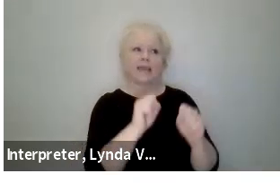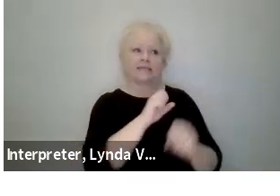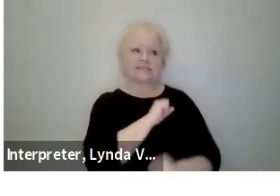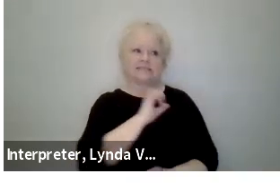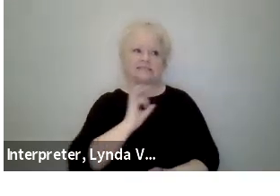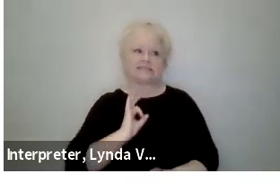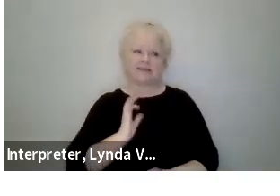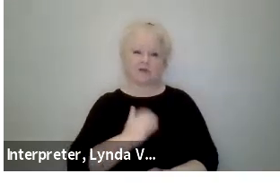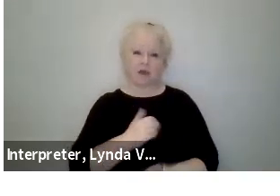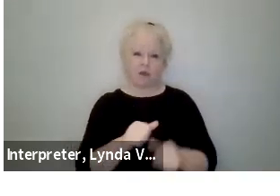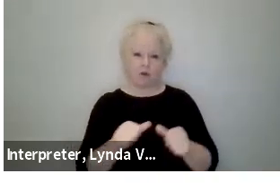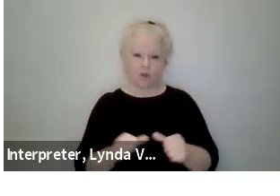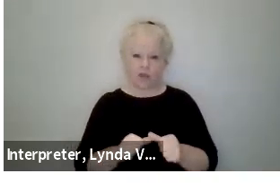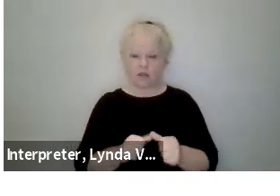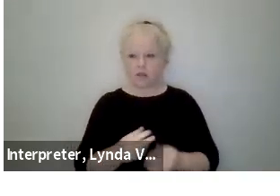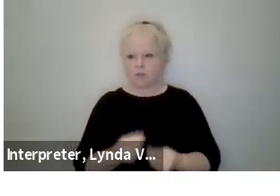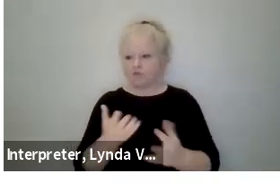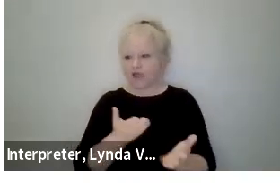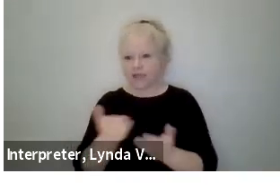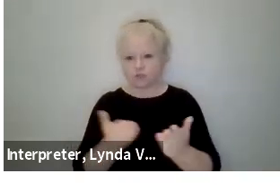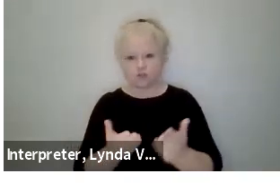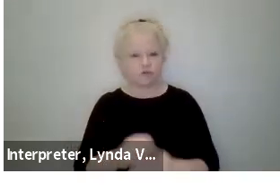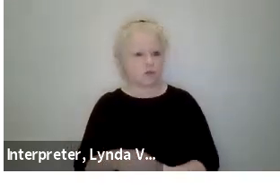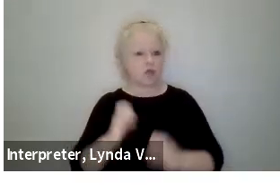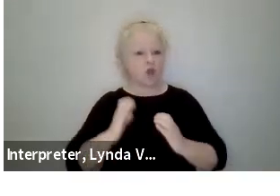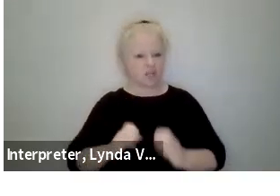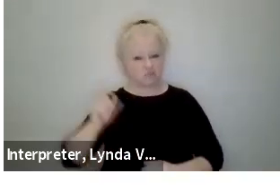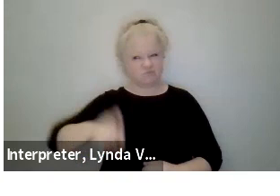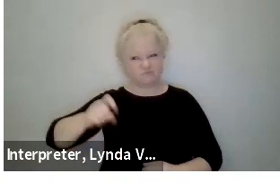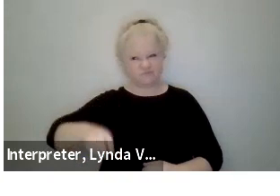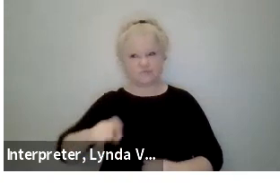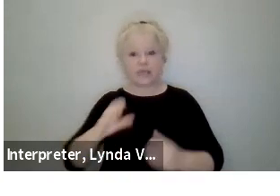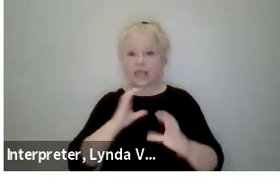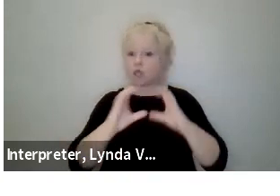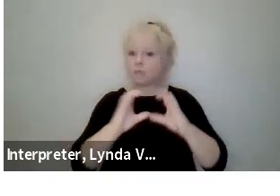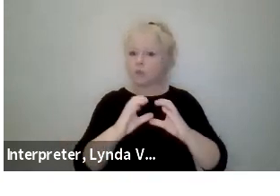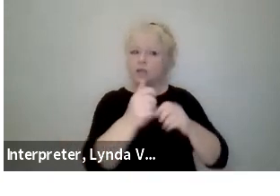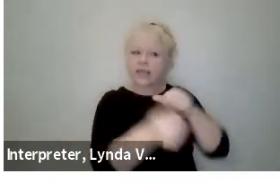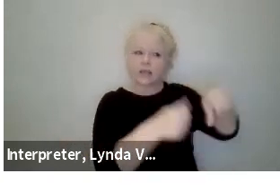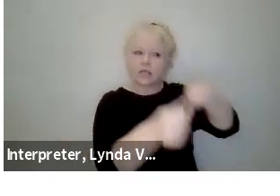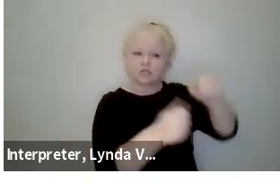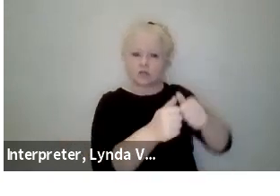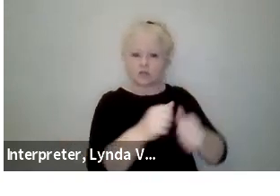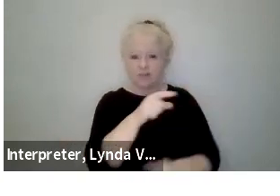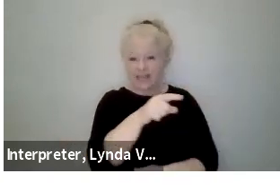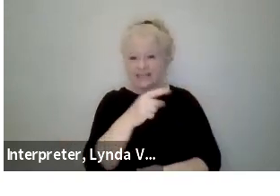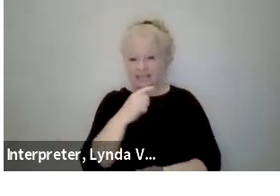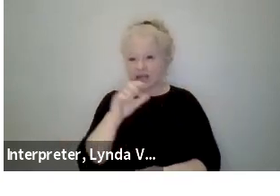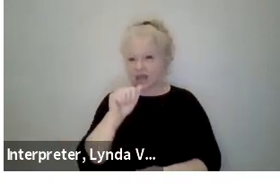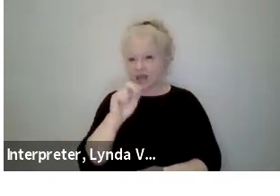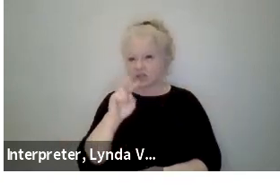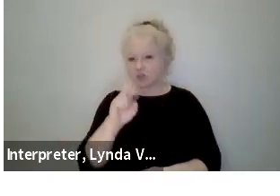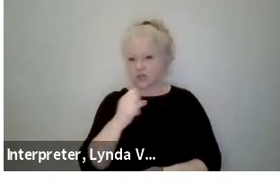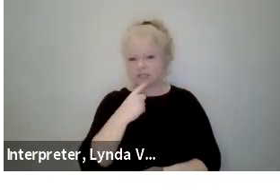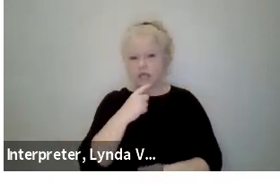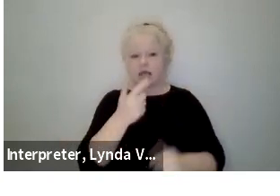area, providing services that their customers need and communicating to one another, like Andreas was saying, that give and